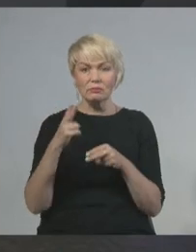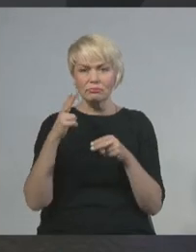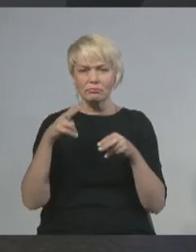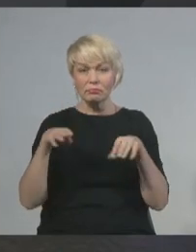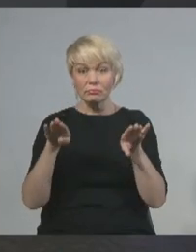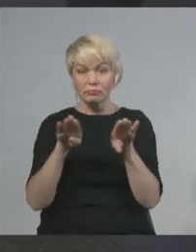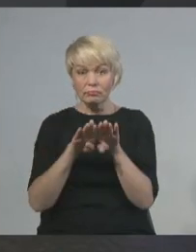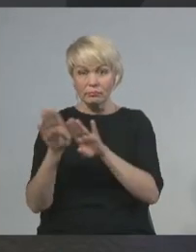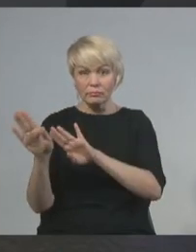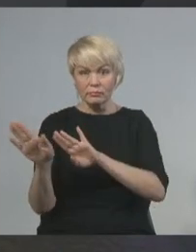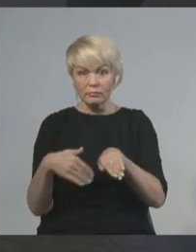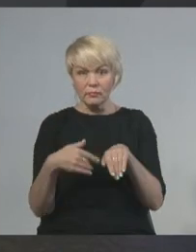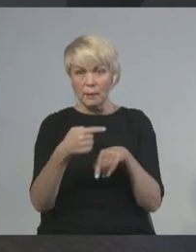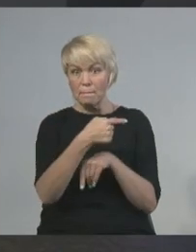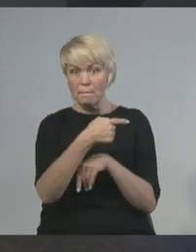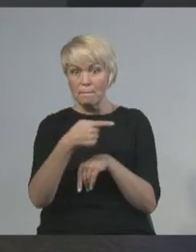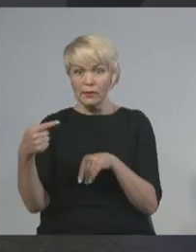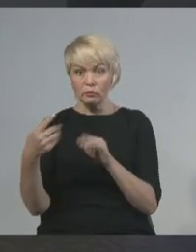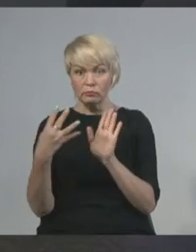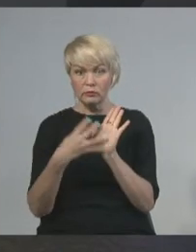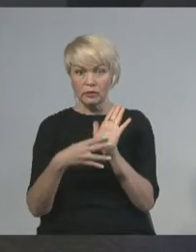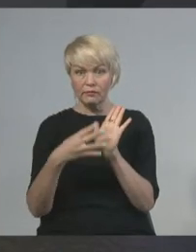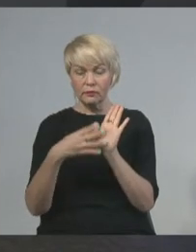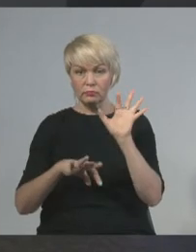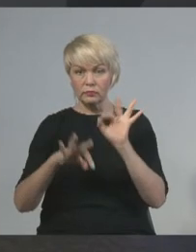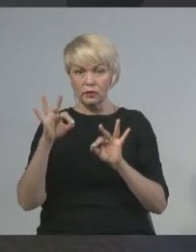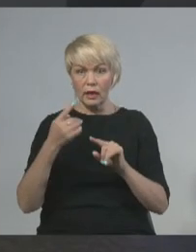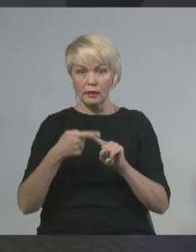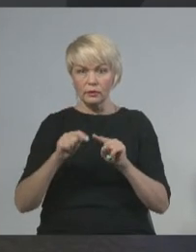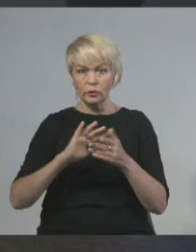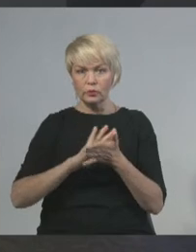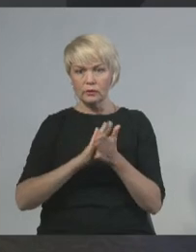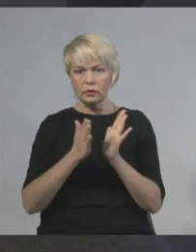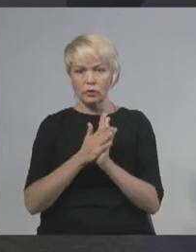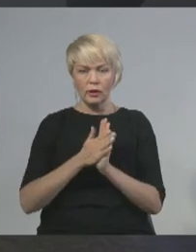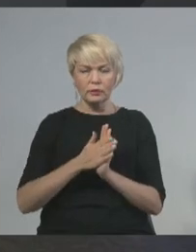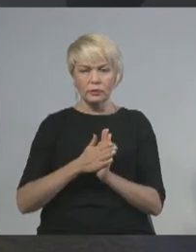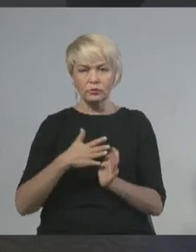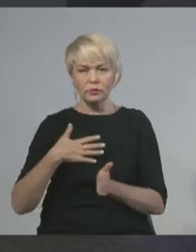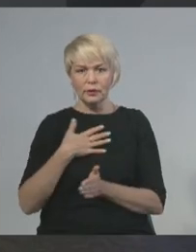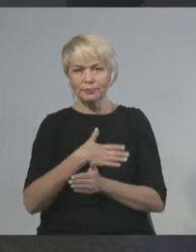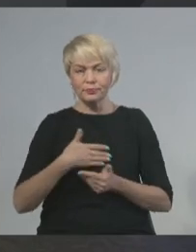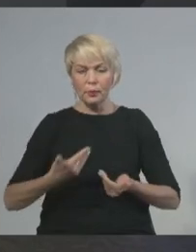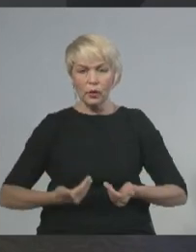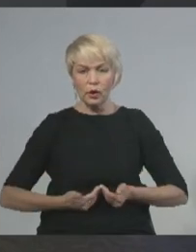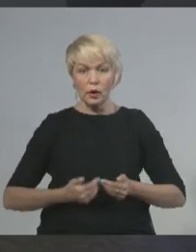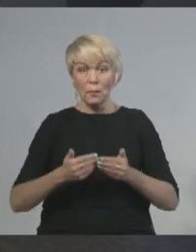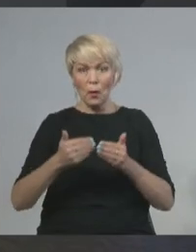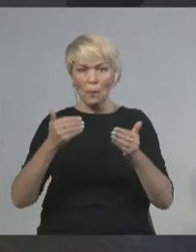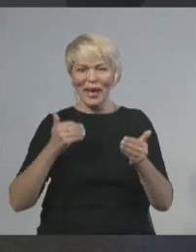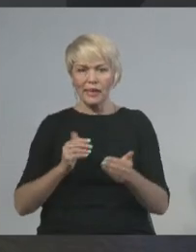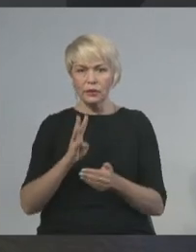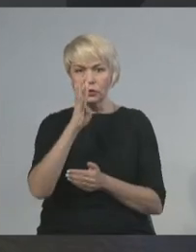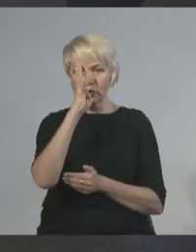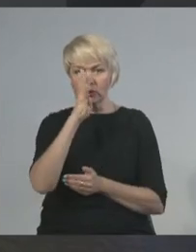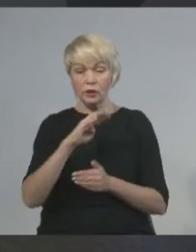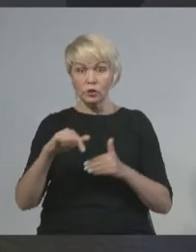that you close may for example with the result of minus 50